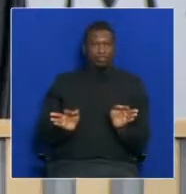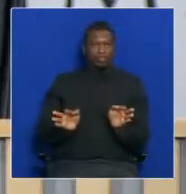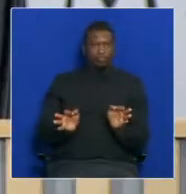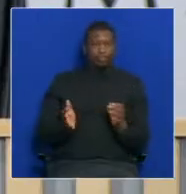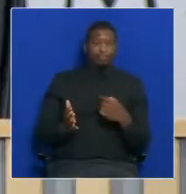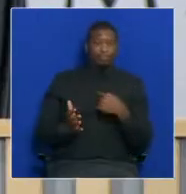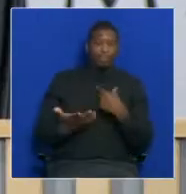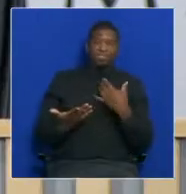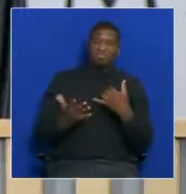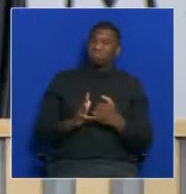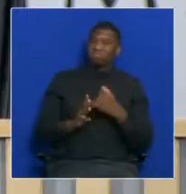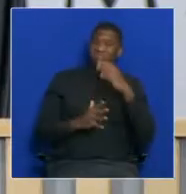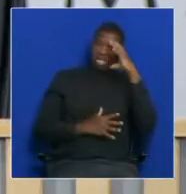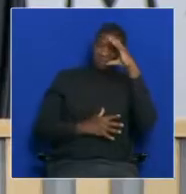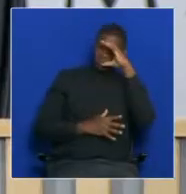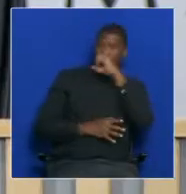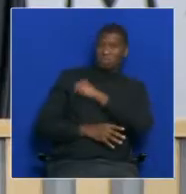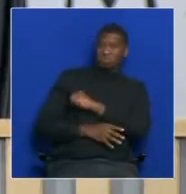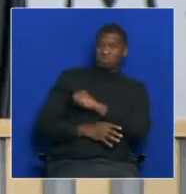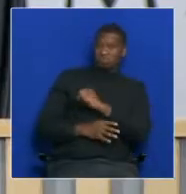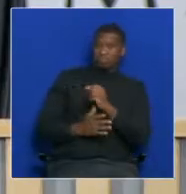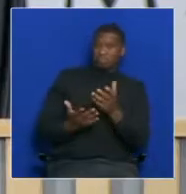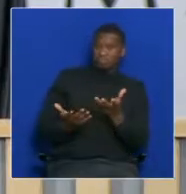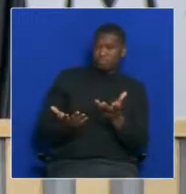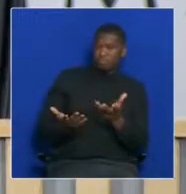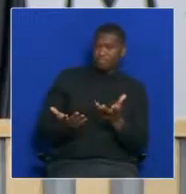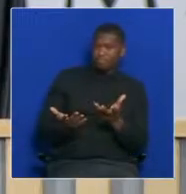at the time that